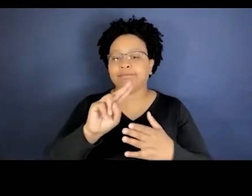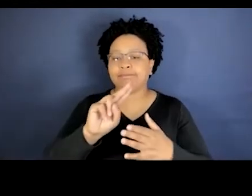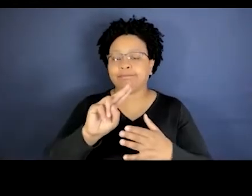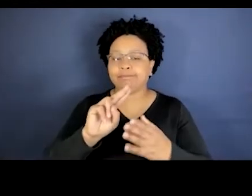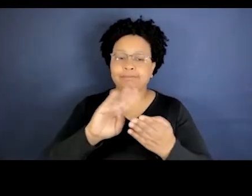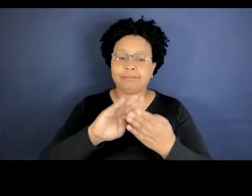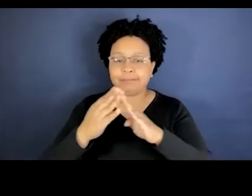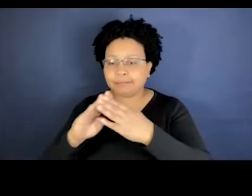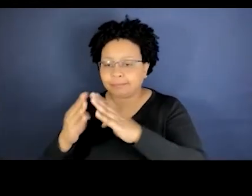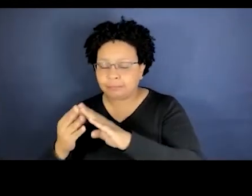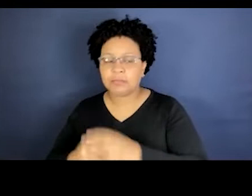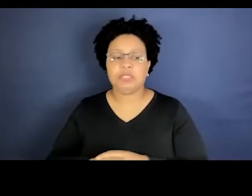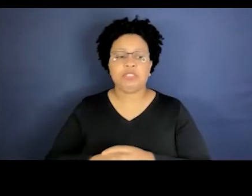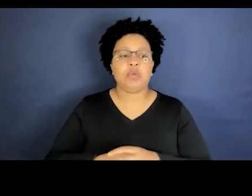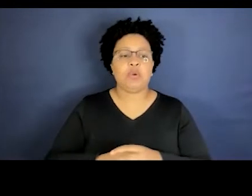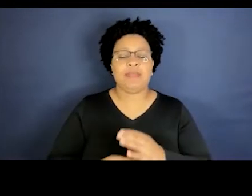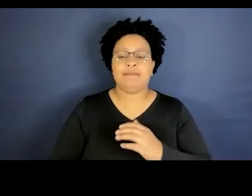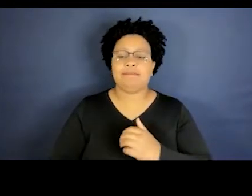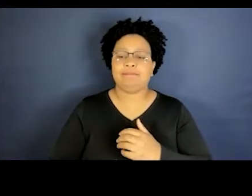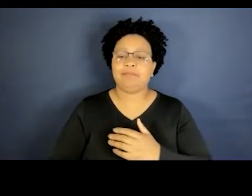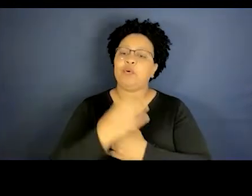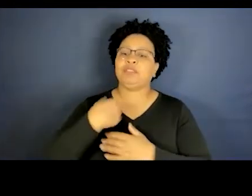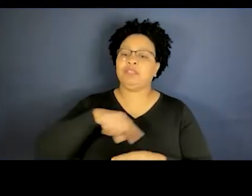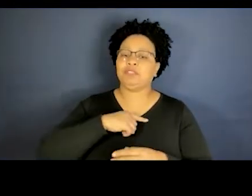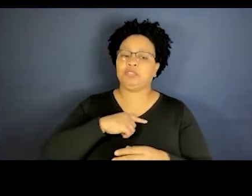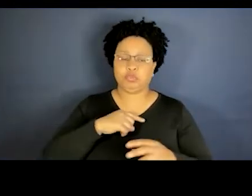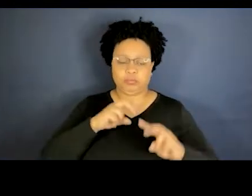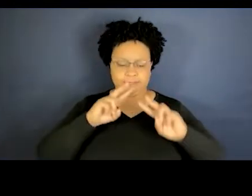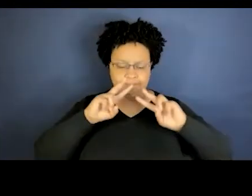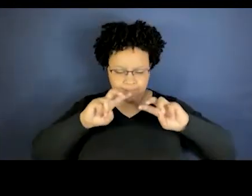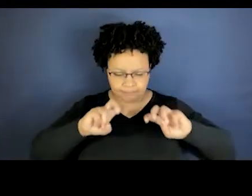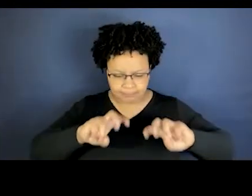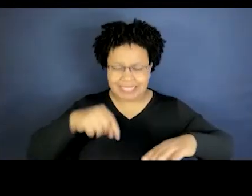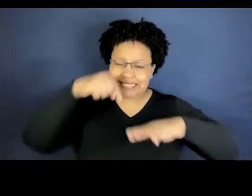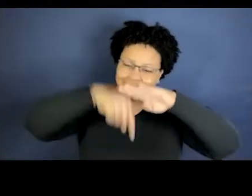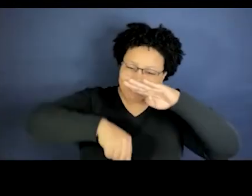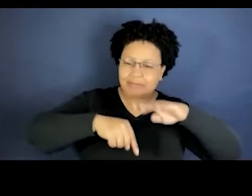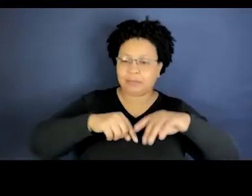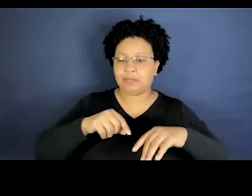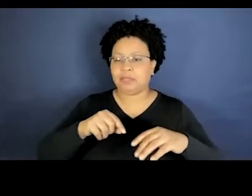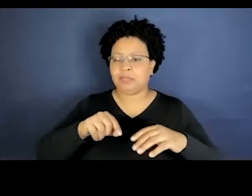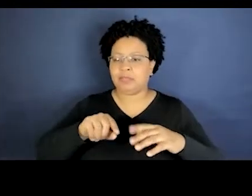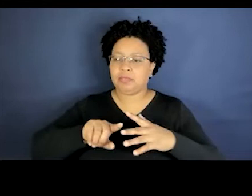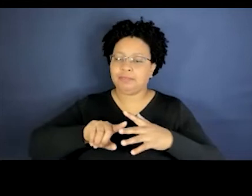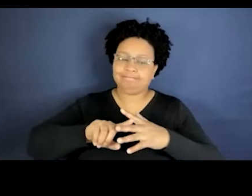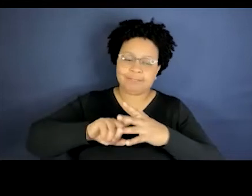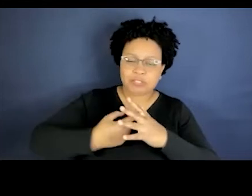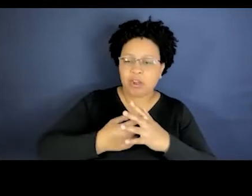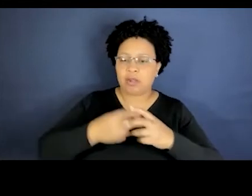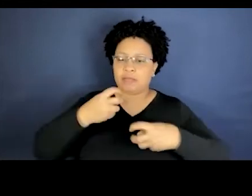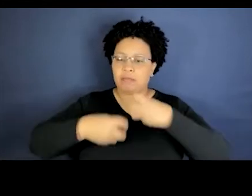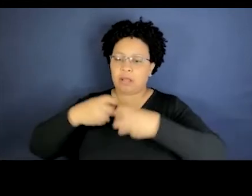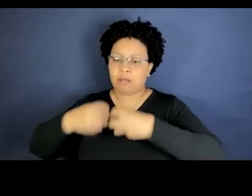of us to take a deeper look at the roots of the problems, because it is at the root that we will find both the